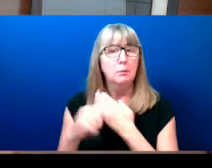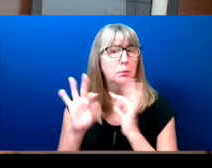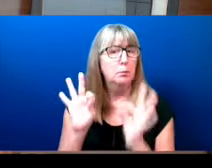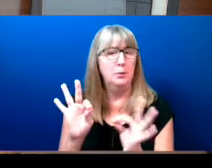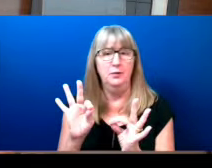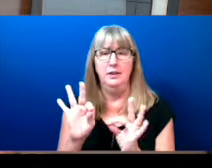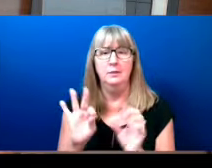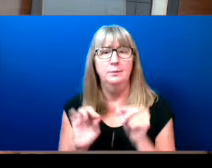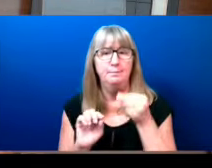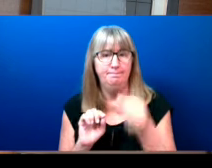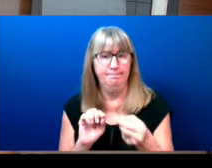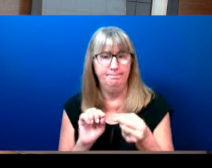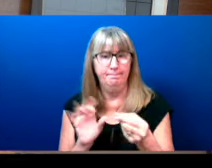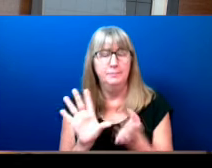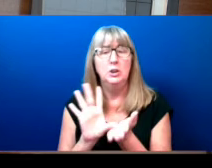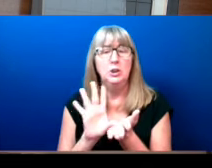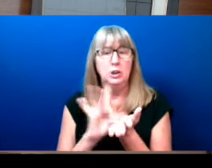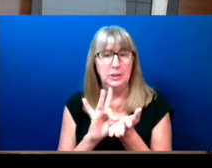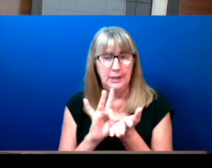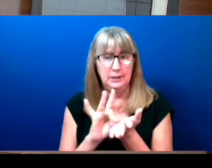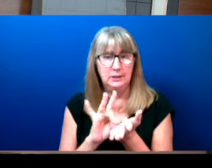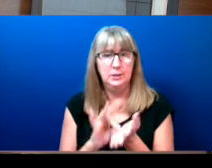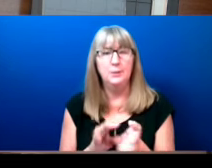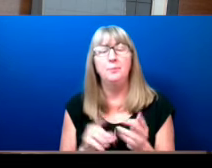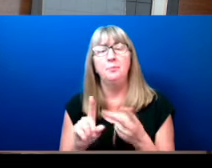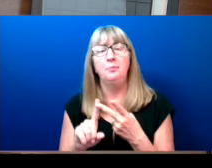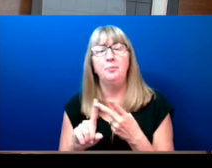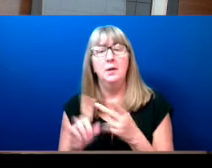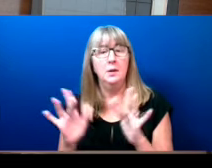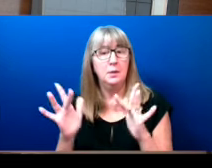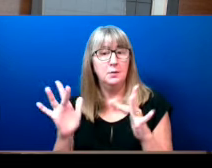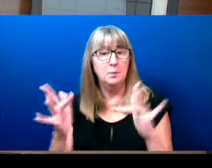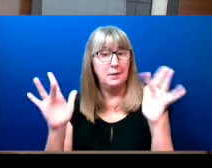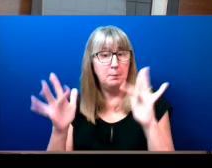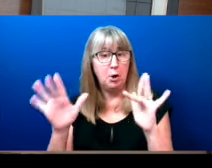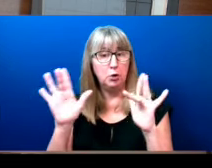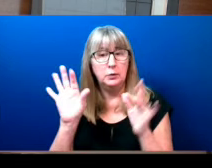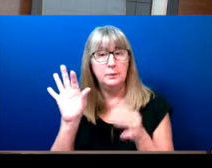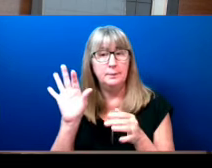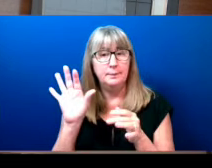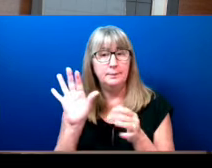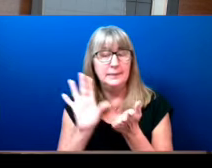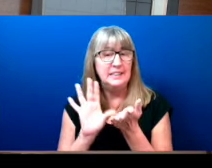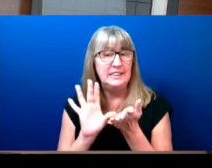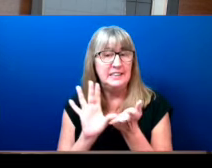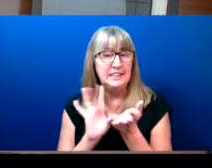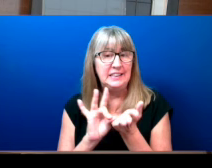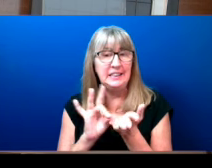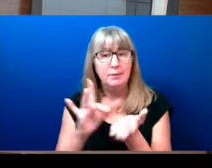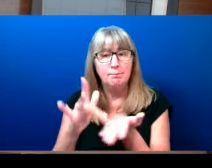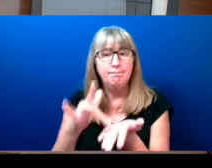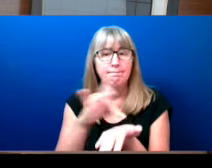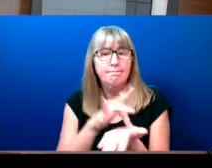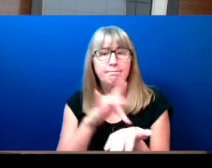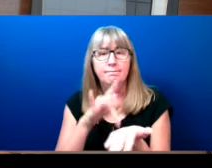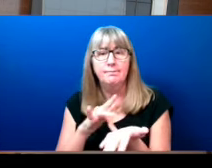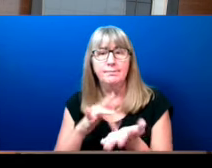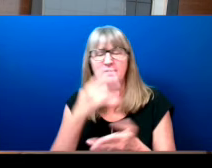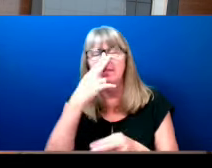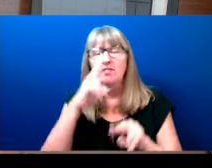like. And I'll glue that down there. Add a couple of my little sequins or